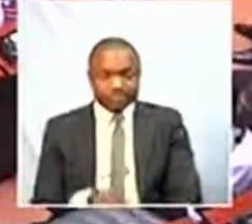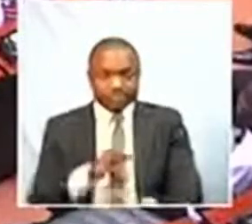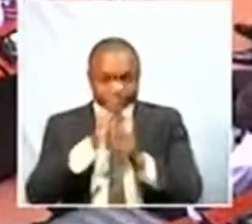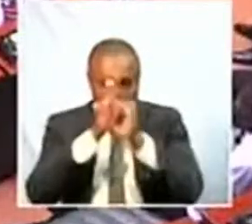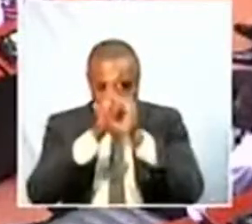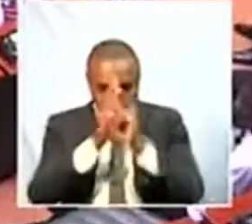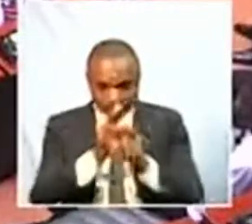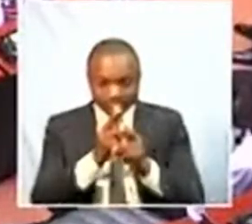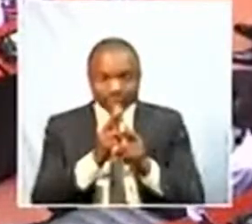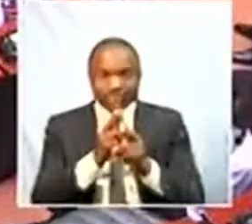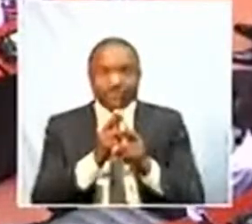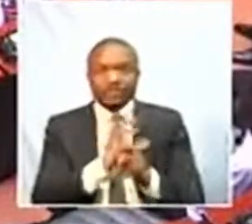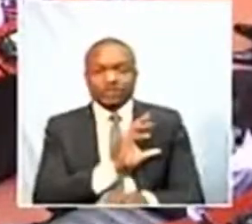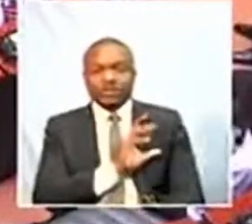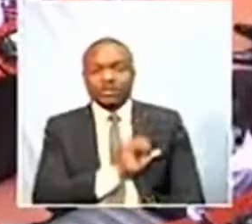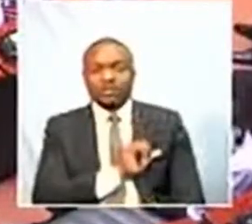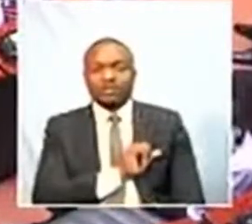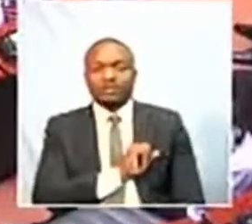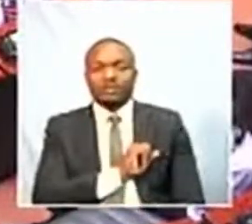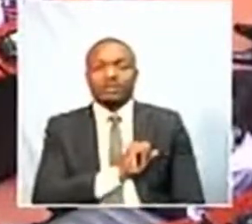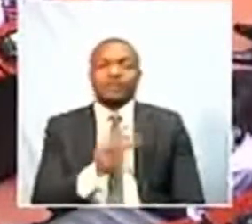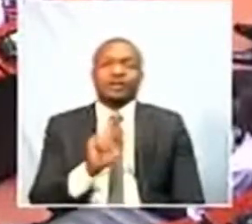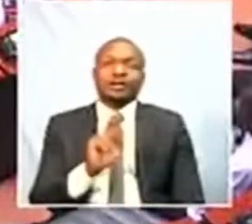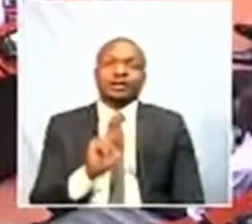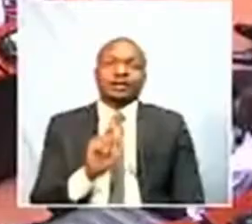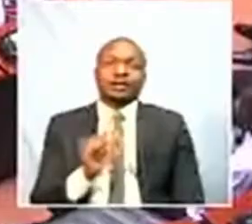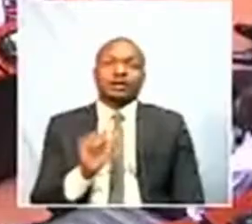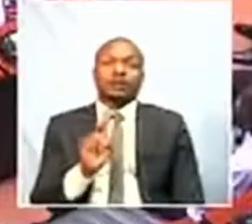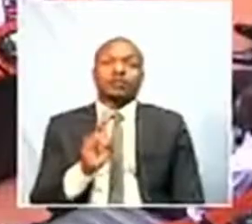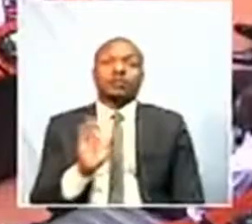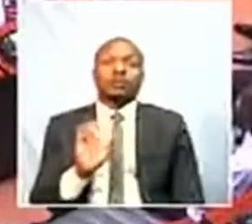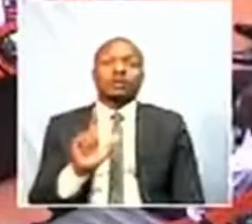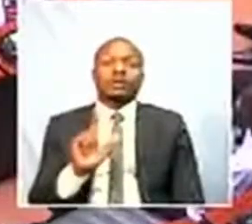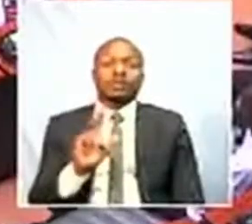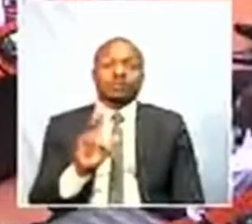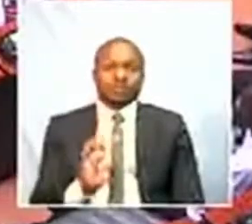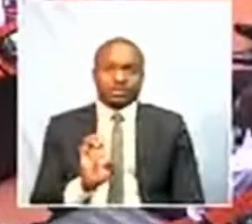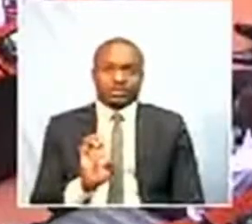Honorable Patience Kawewe, Solwezi East Constituency.